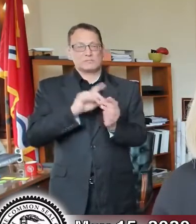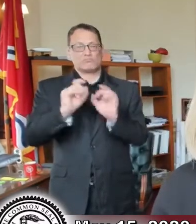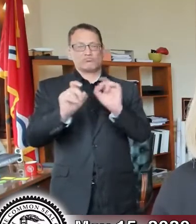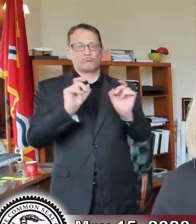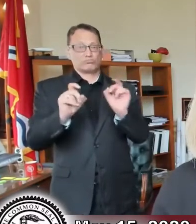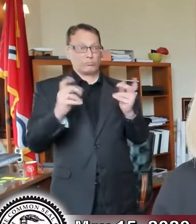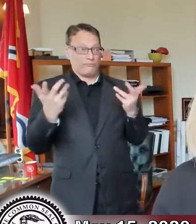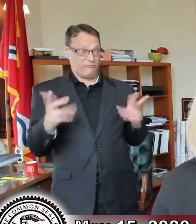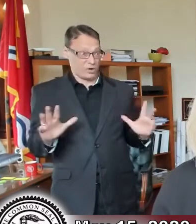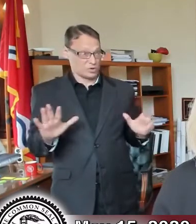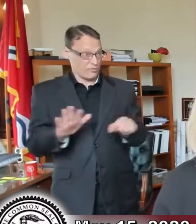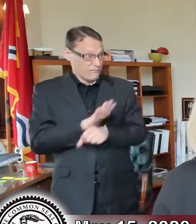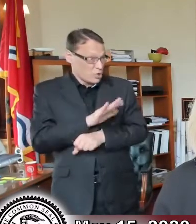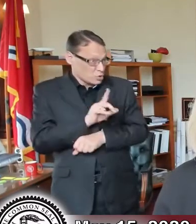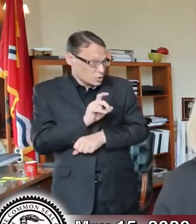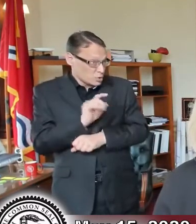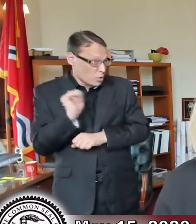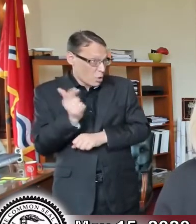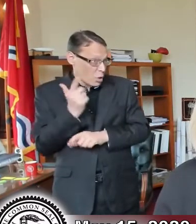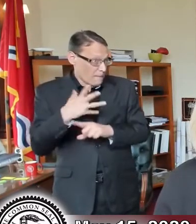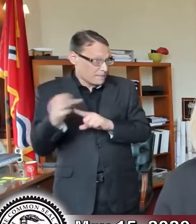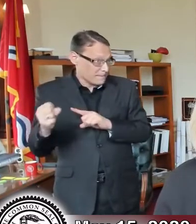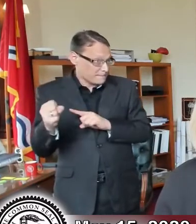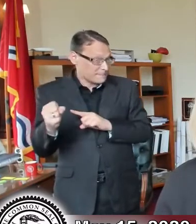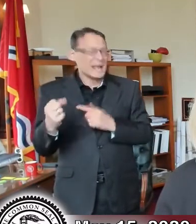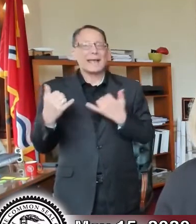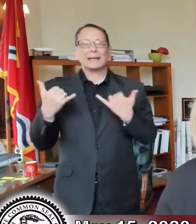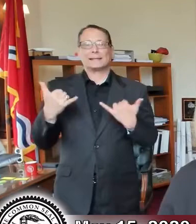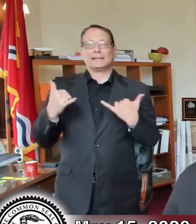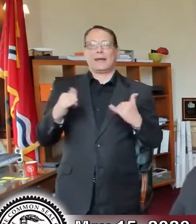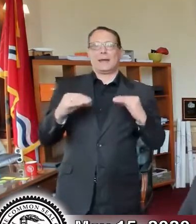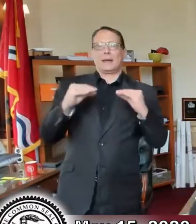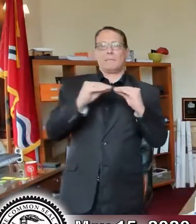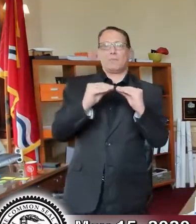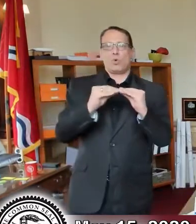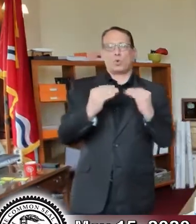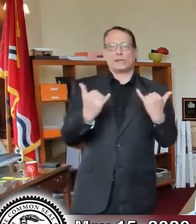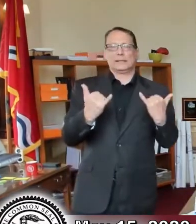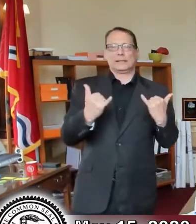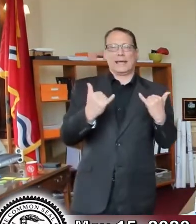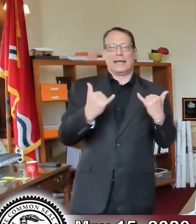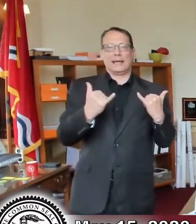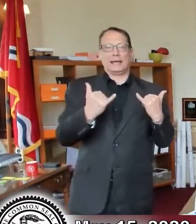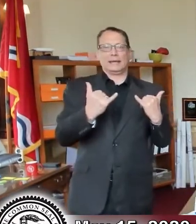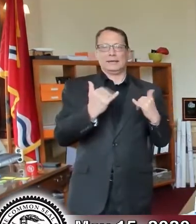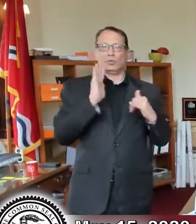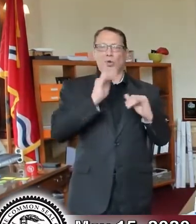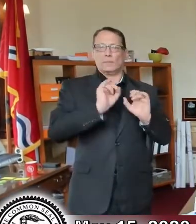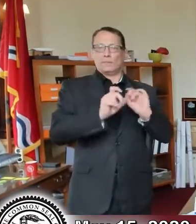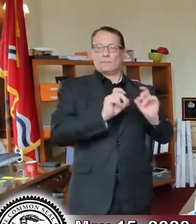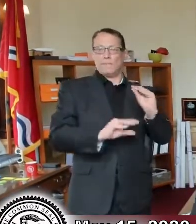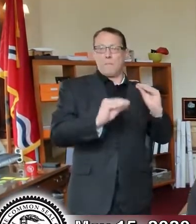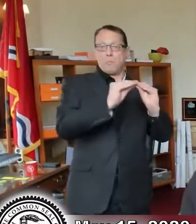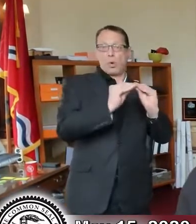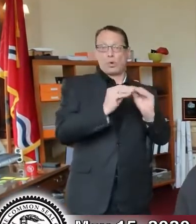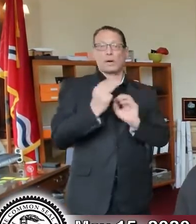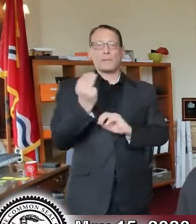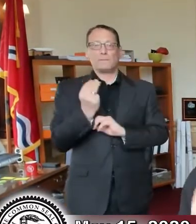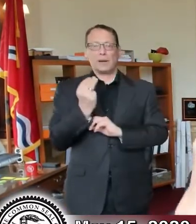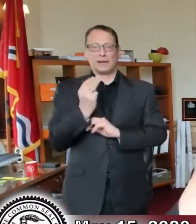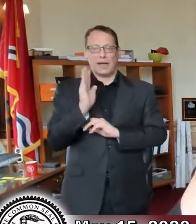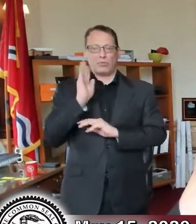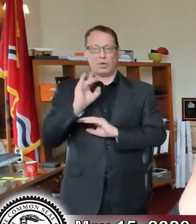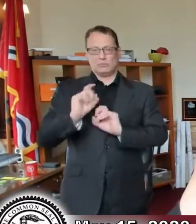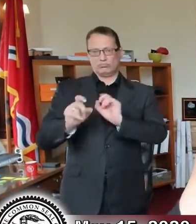whole 1,000? Well, we have more handing out today and more handing out on Friday. So, on Monday. Okay, so we started